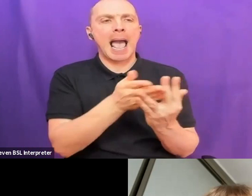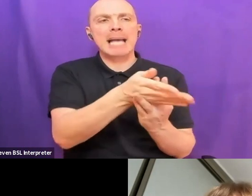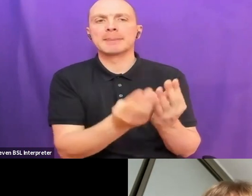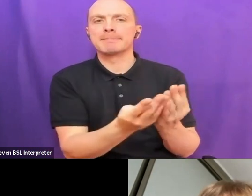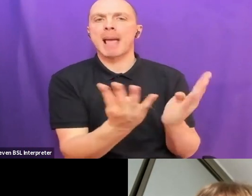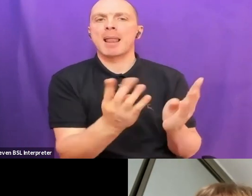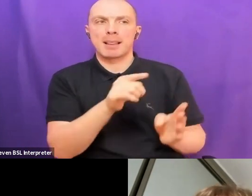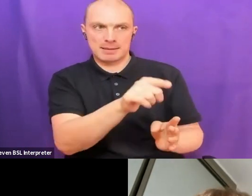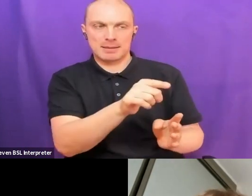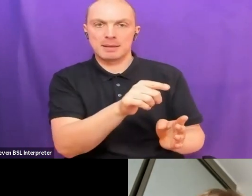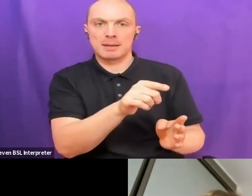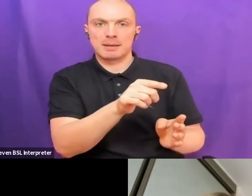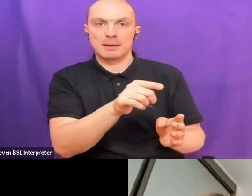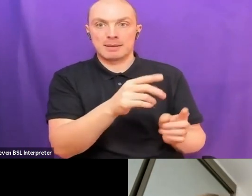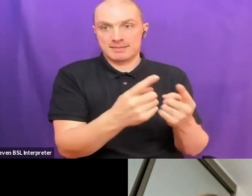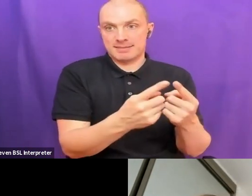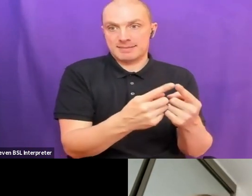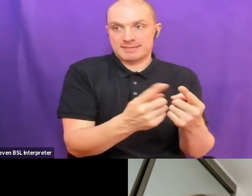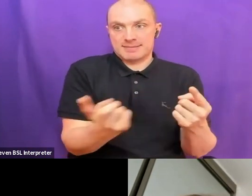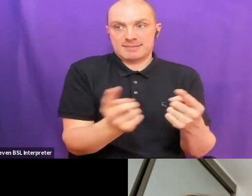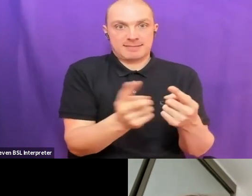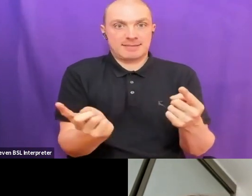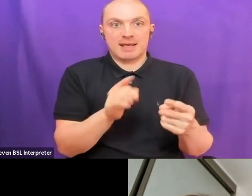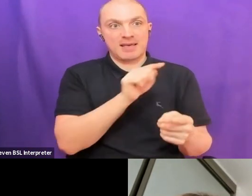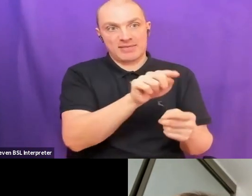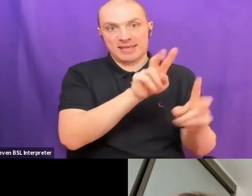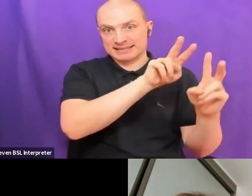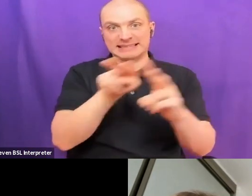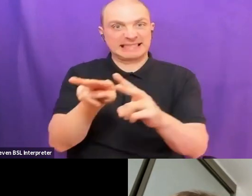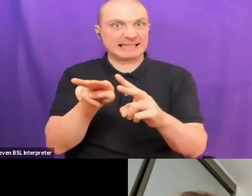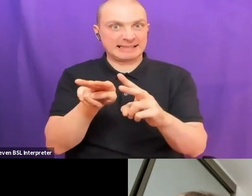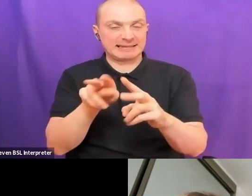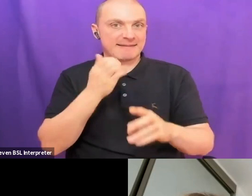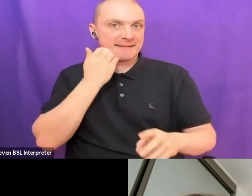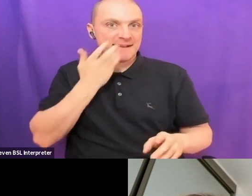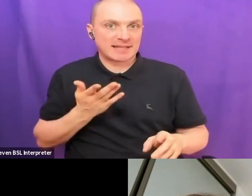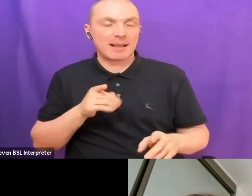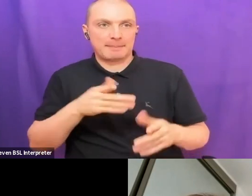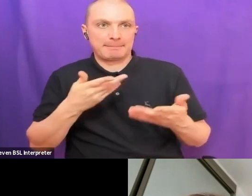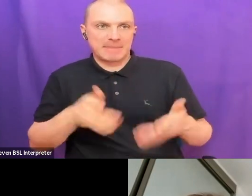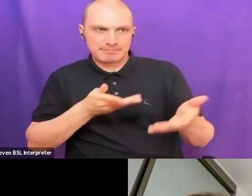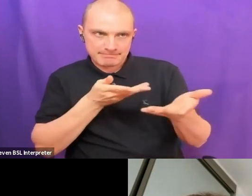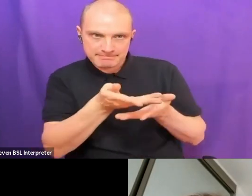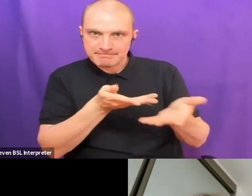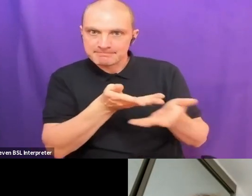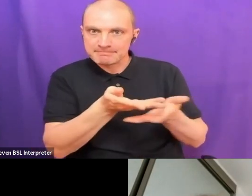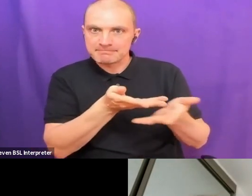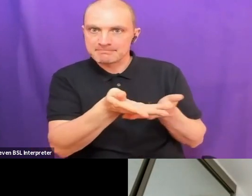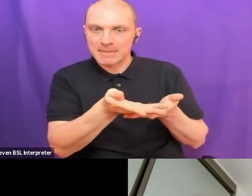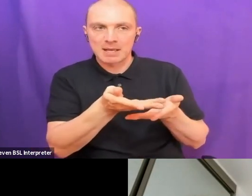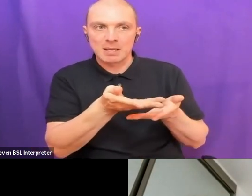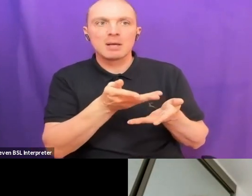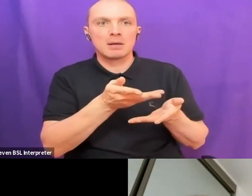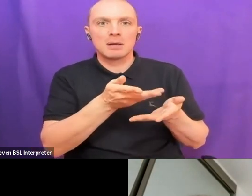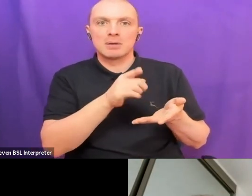right adjacent to them, so they're really at the heart of this. We've worked closely with them for a number of years. I'd say we've got a